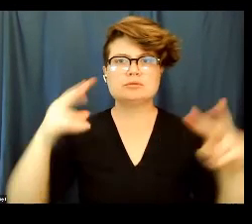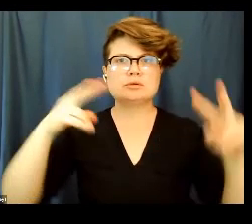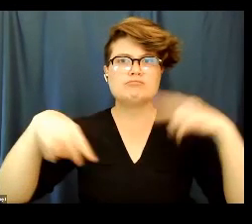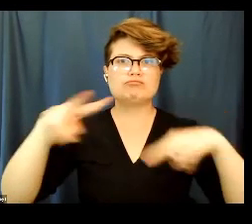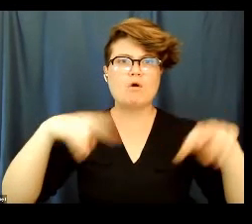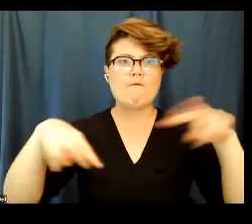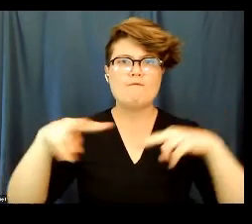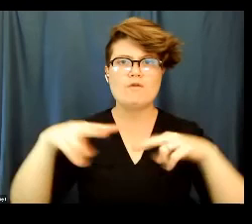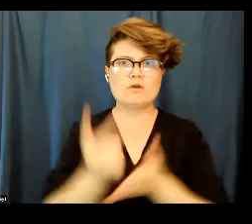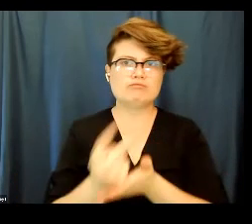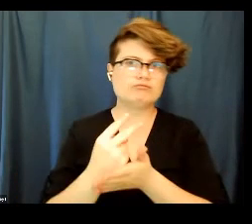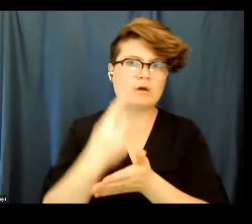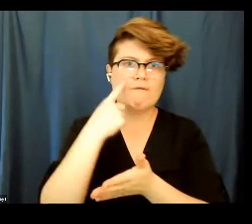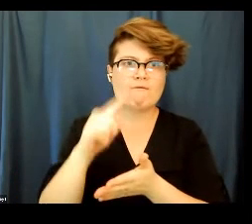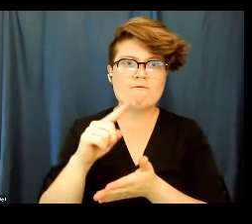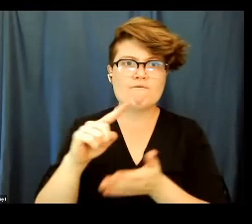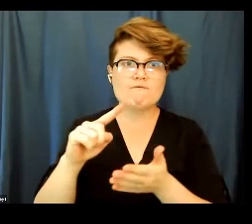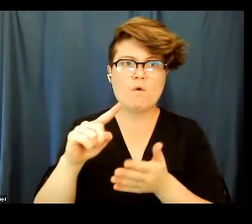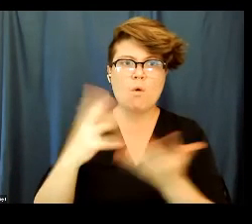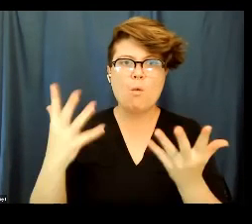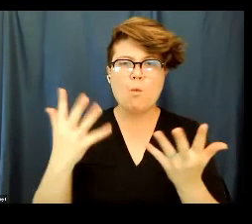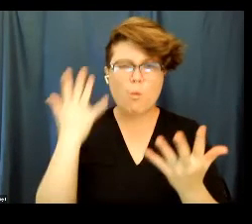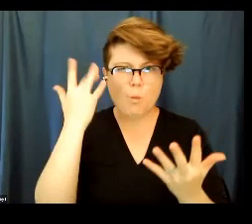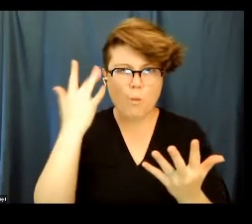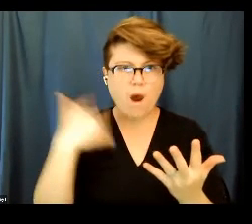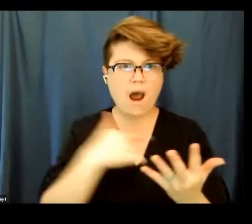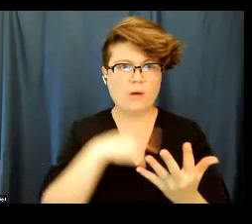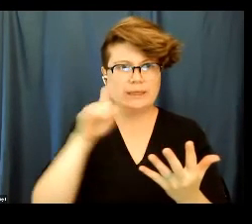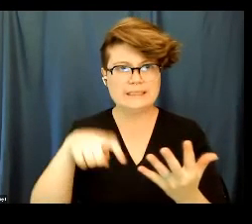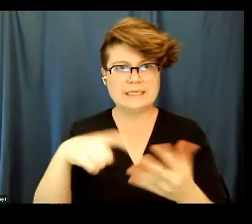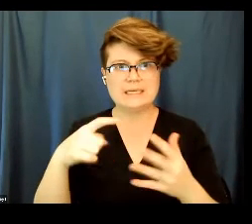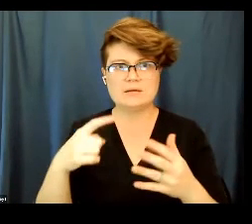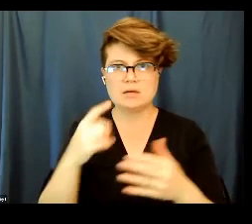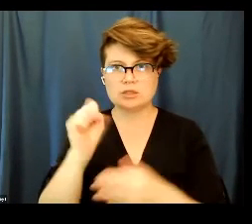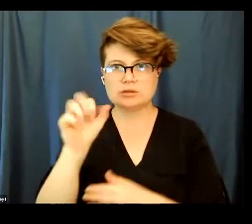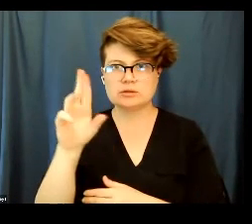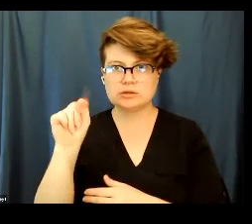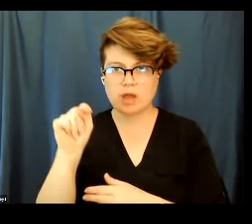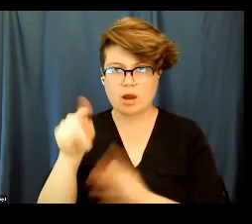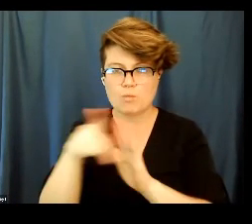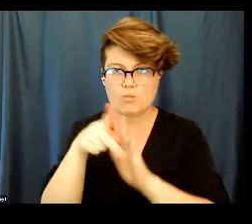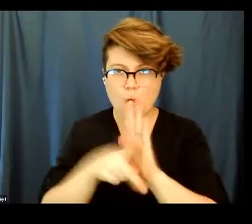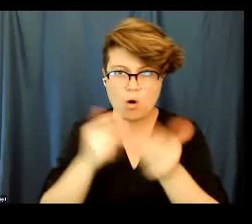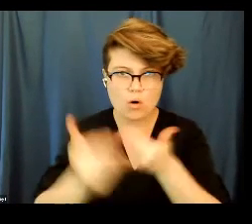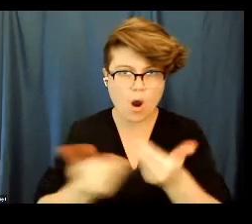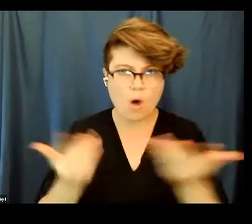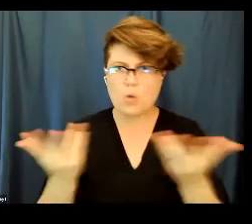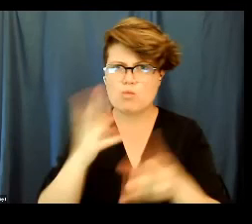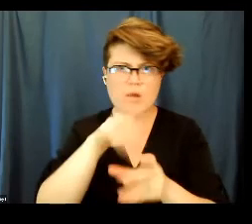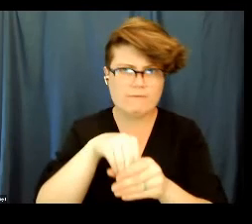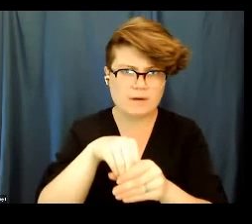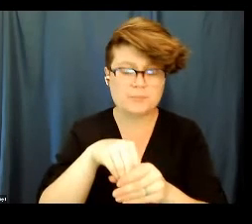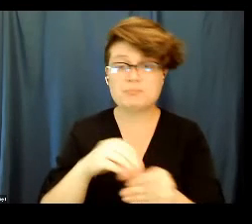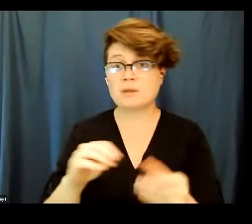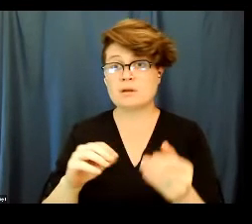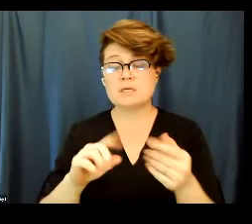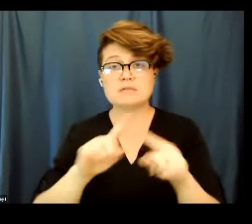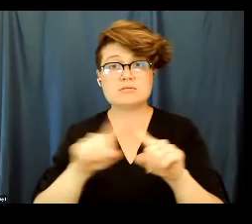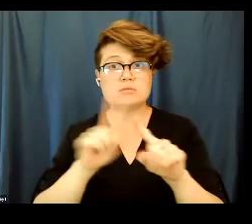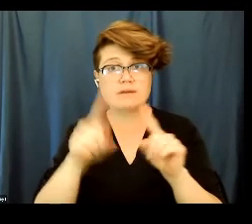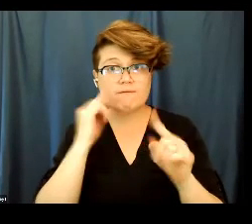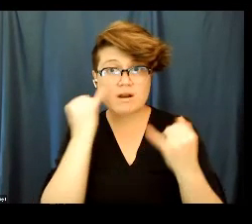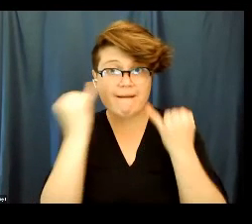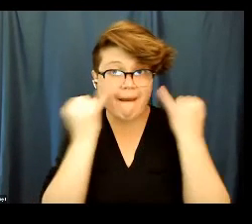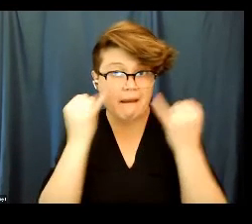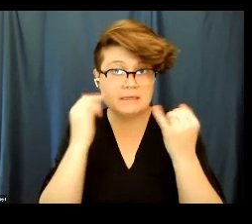and components of a sexual assault response team protocol. We're going to look at strategies to develop a SART protocol,